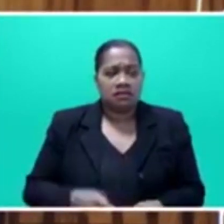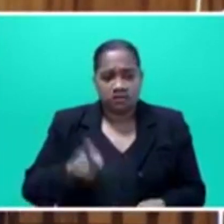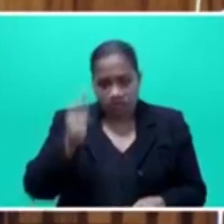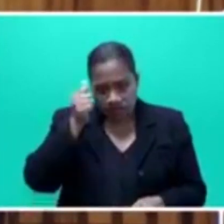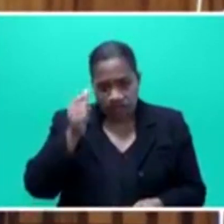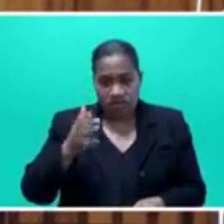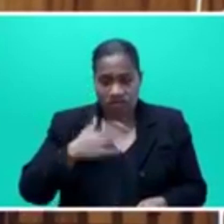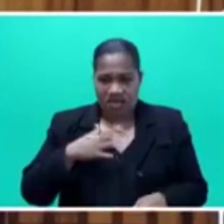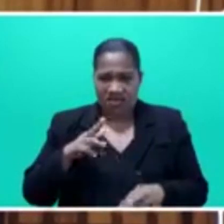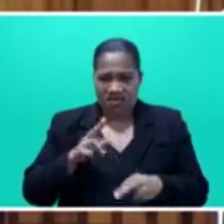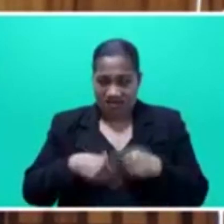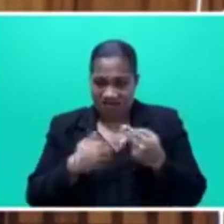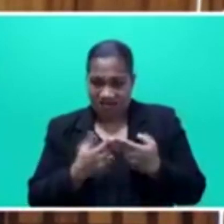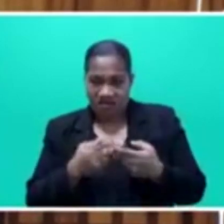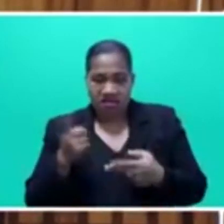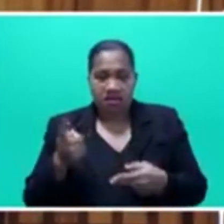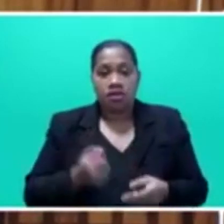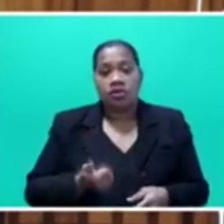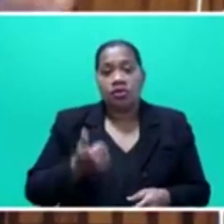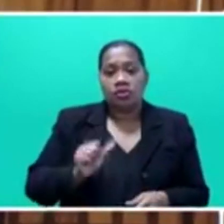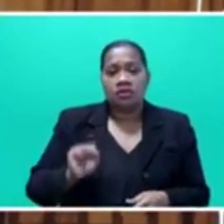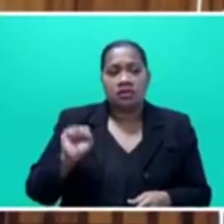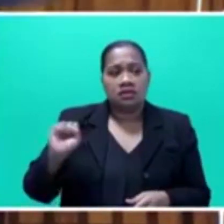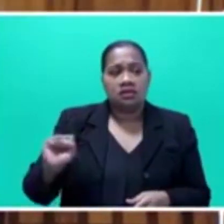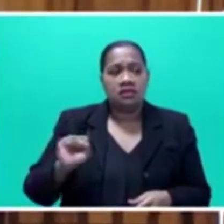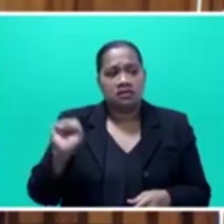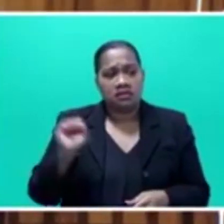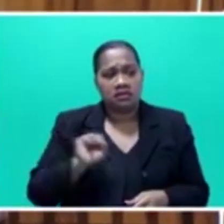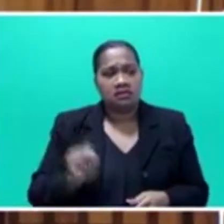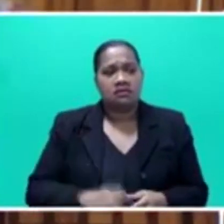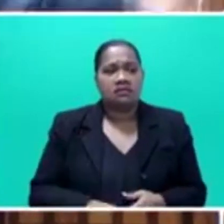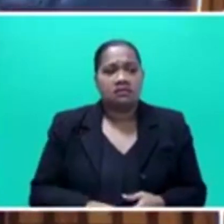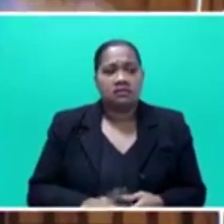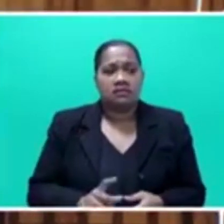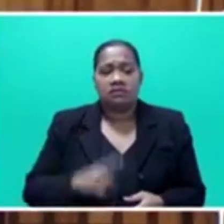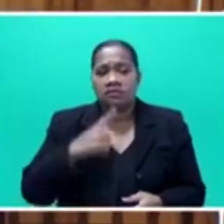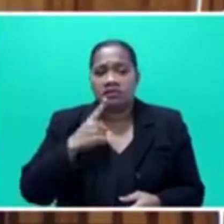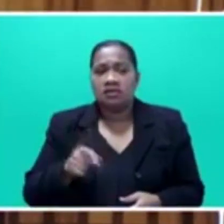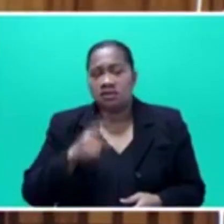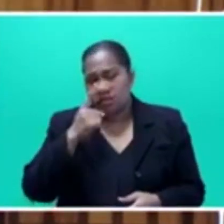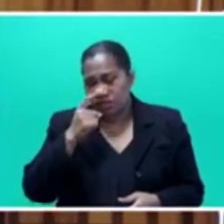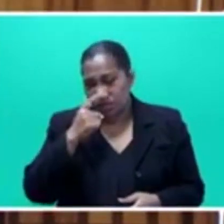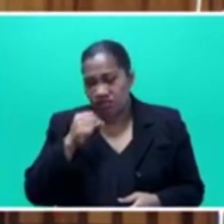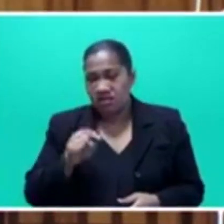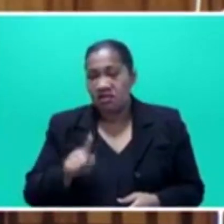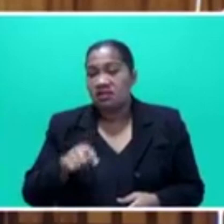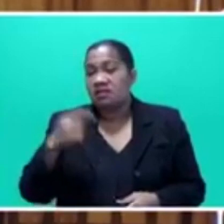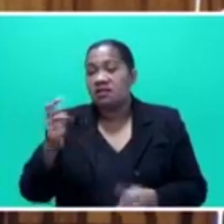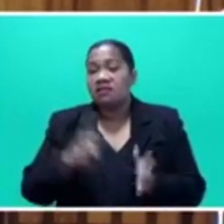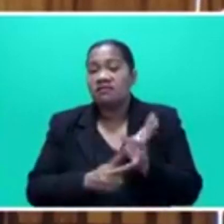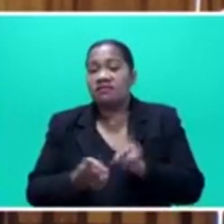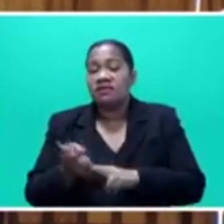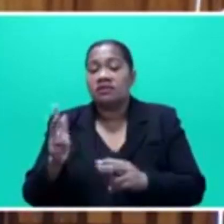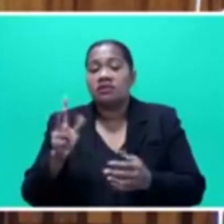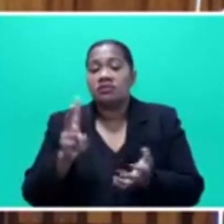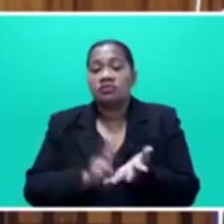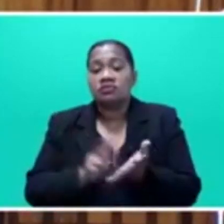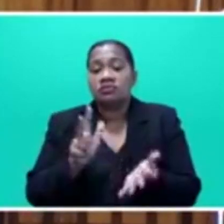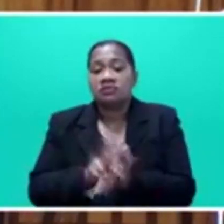my relative, he's using his car to go and get people in the next village to sign up to Rambuka's party. Can it be